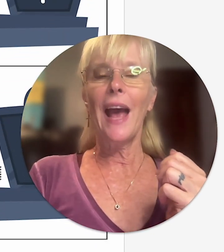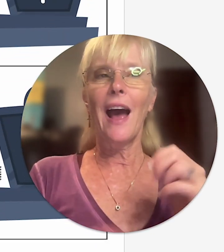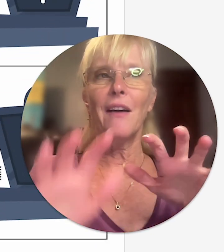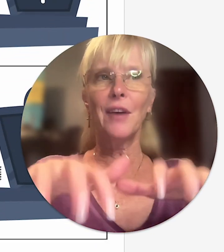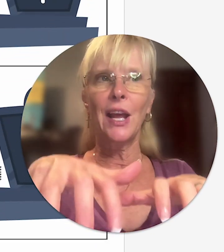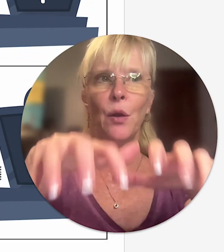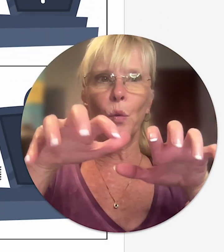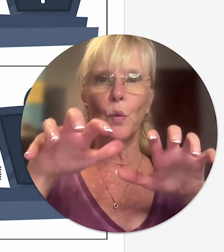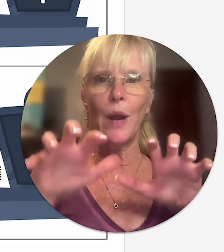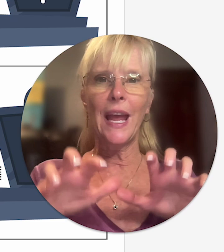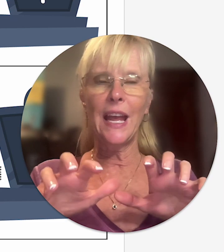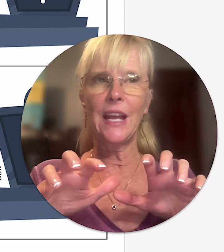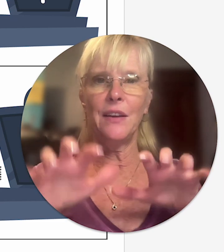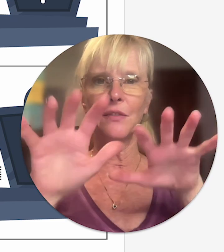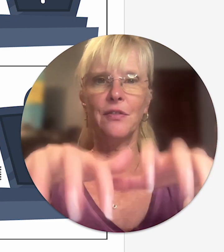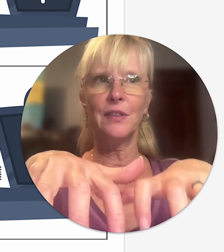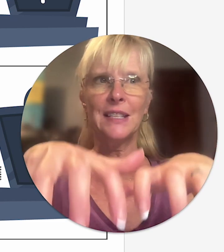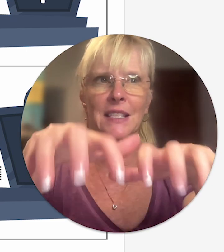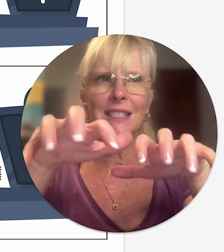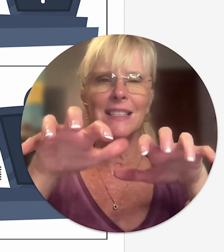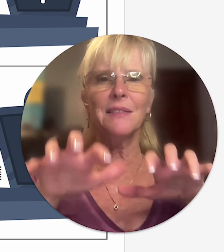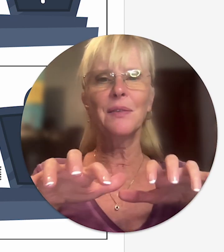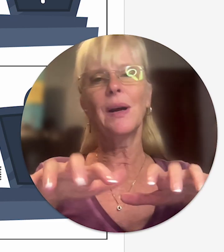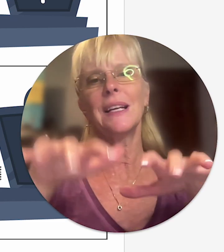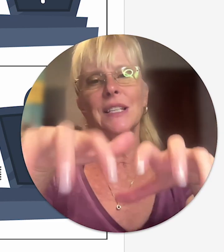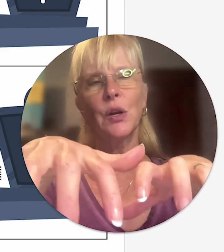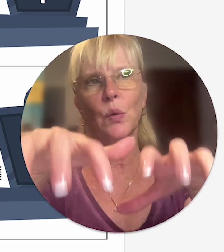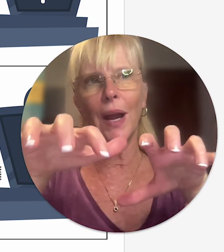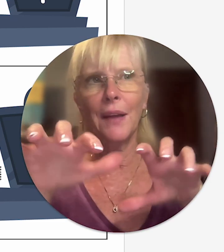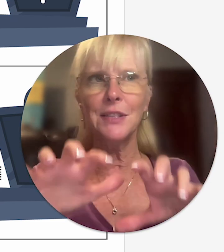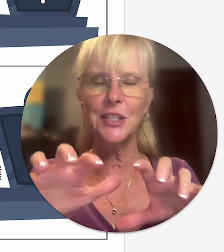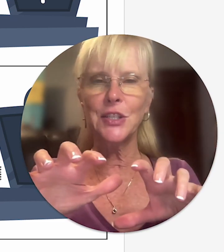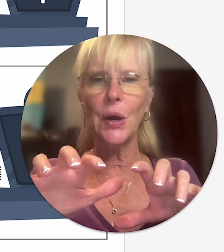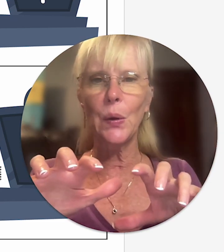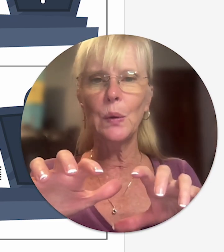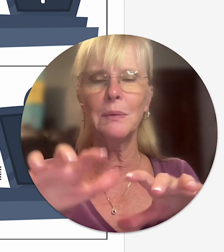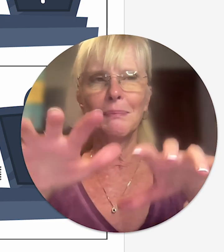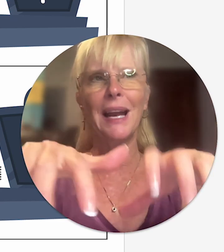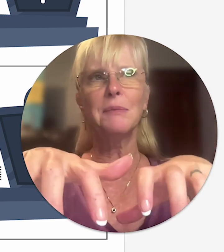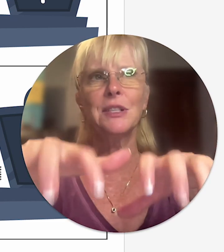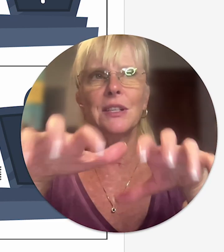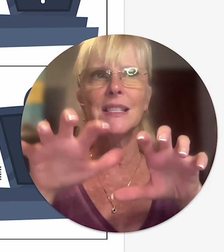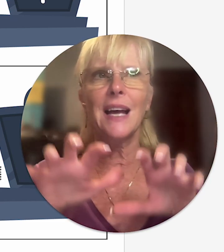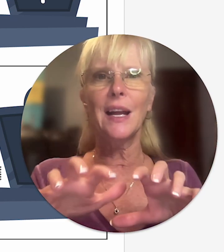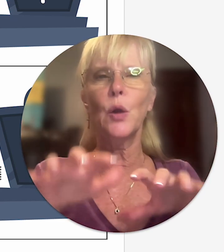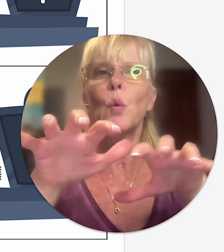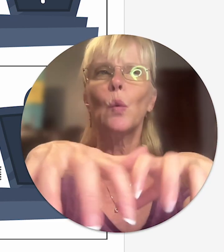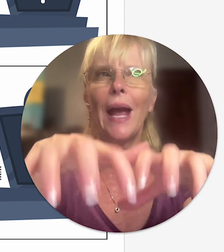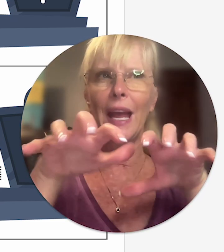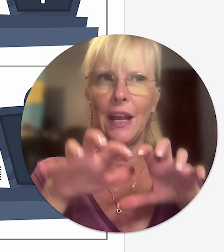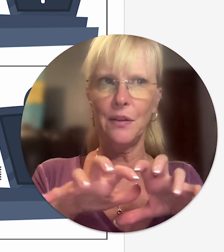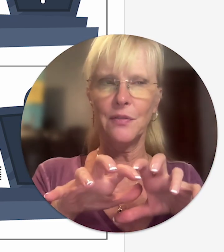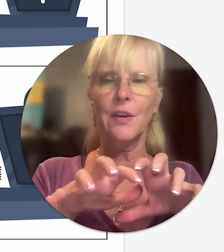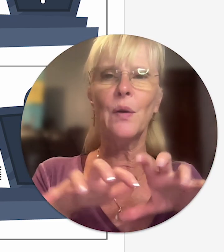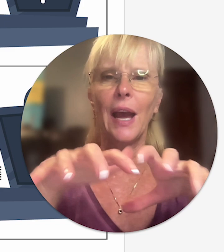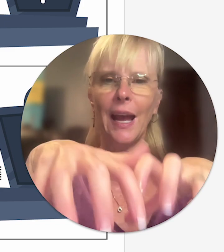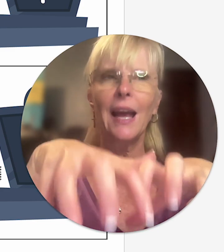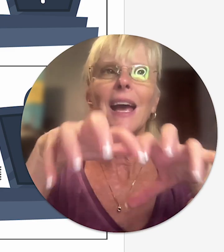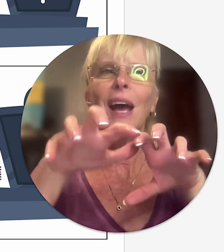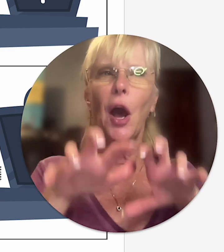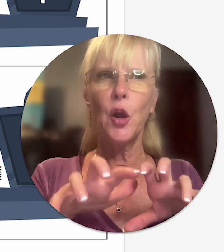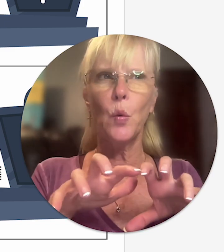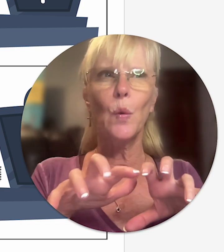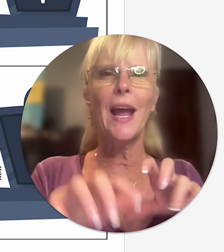And we have a grave. This is, well, it's a gravestone, but I'm just going to sign grave,